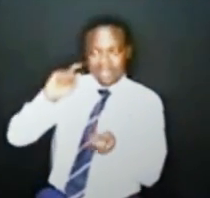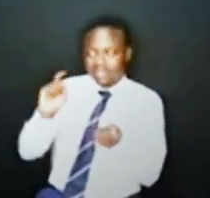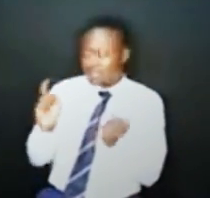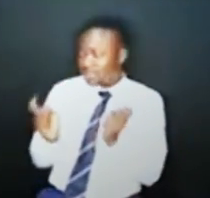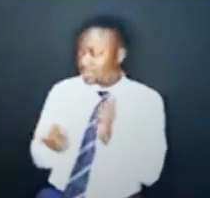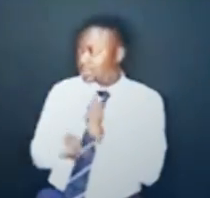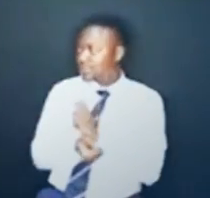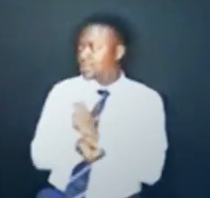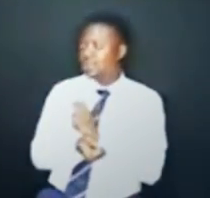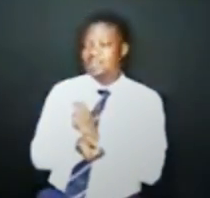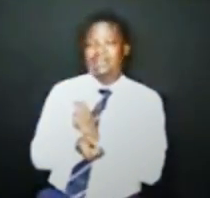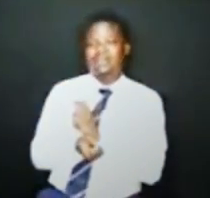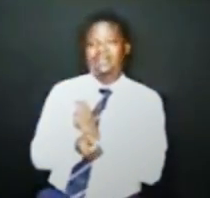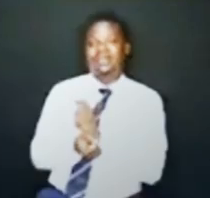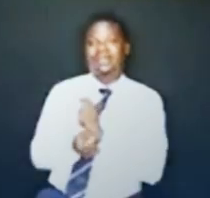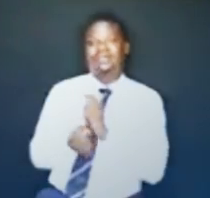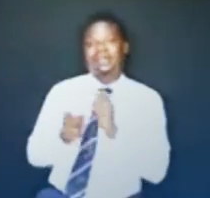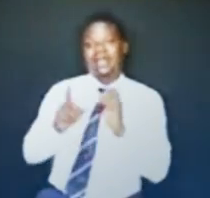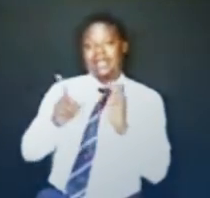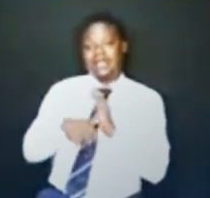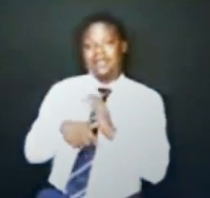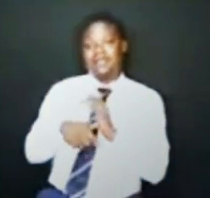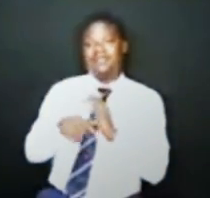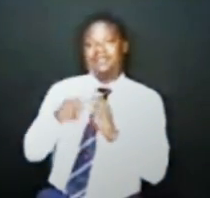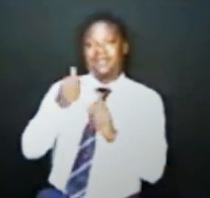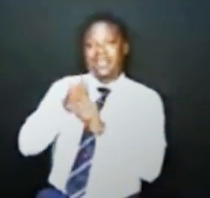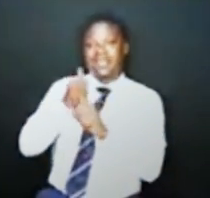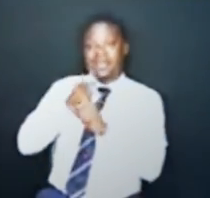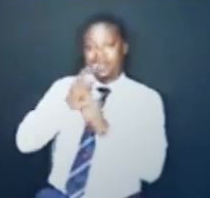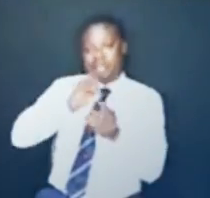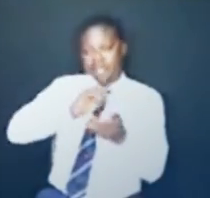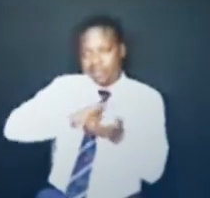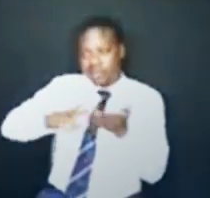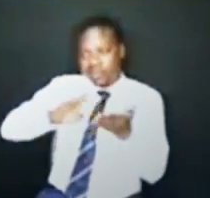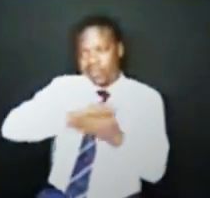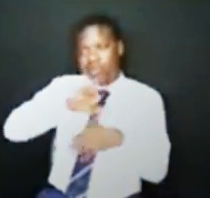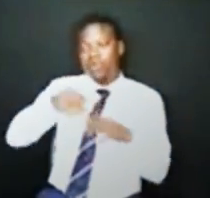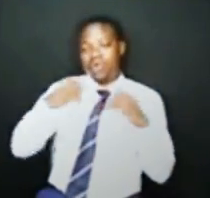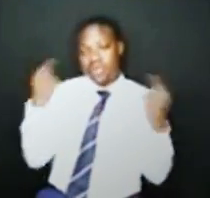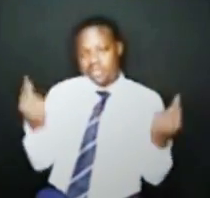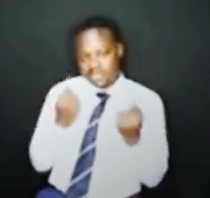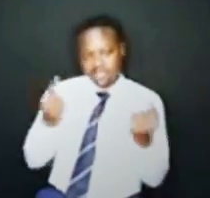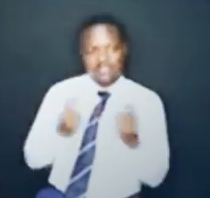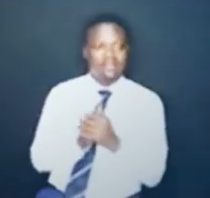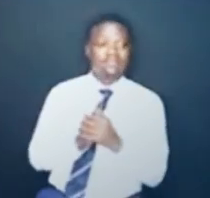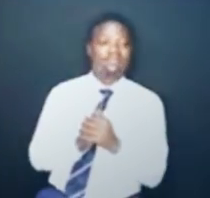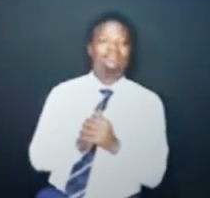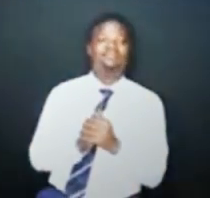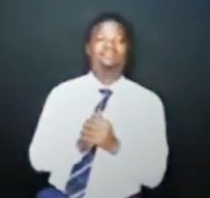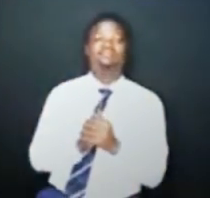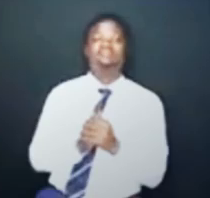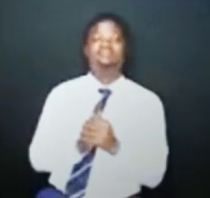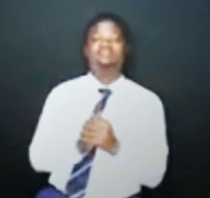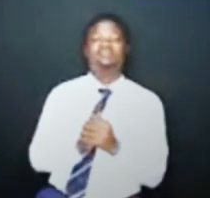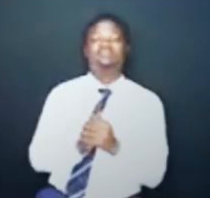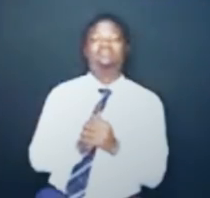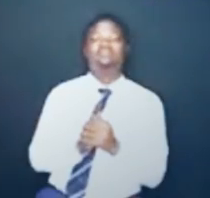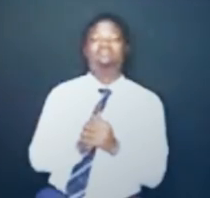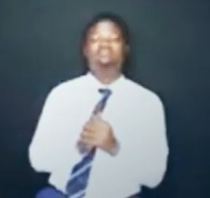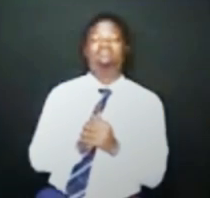na momfanche na munnane moho na wapepa mobone na ahodwo na efri awurade